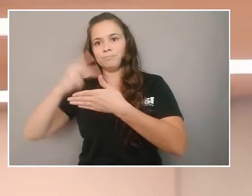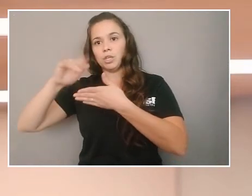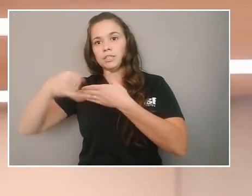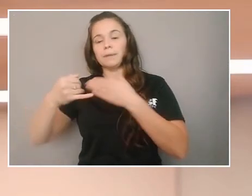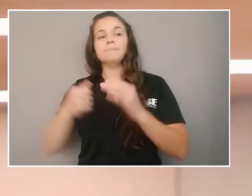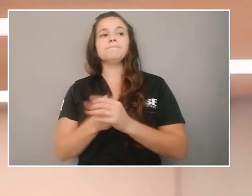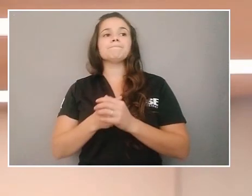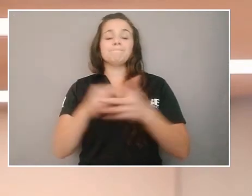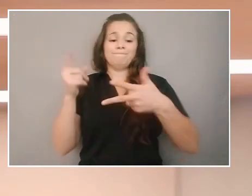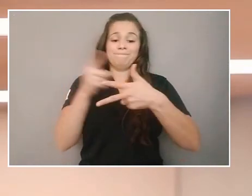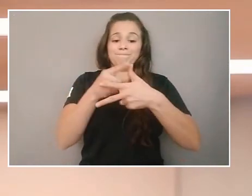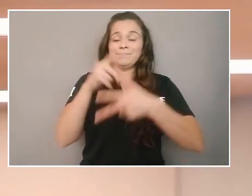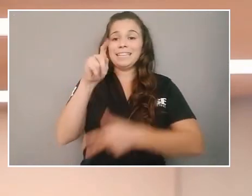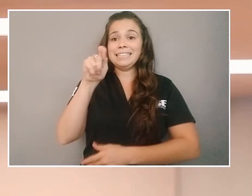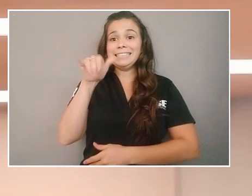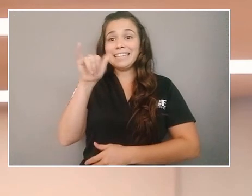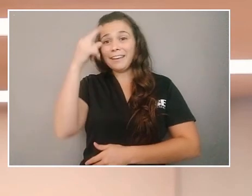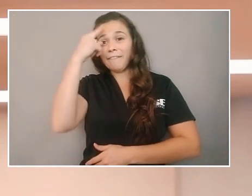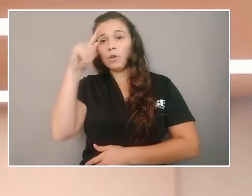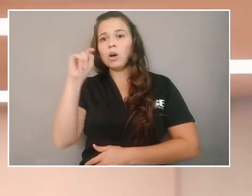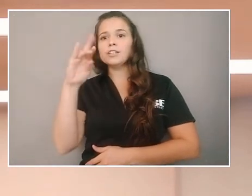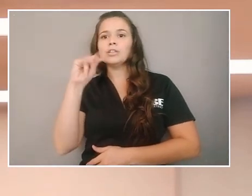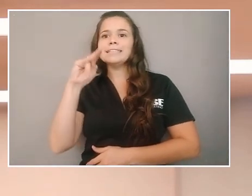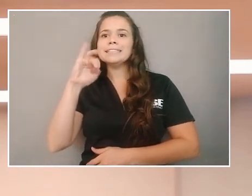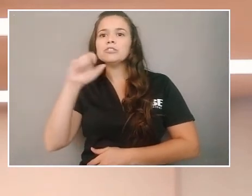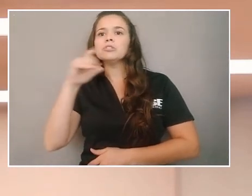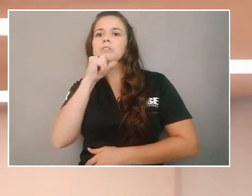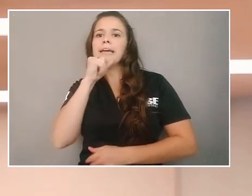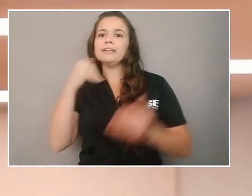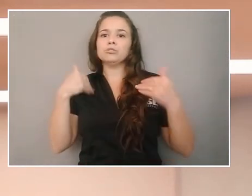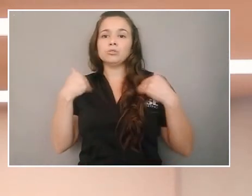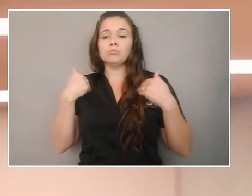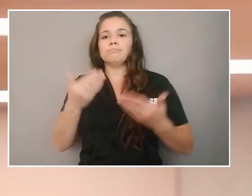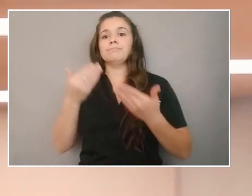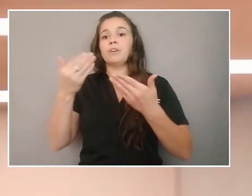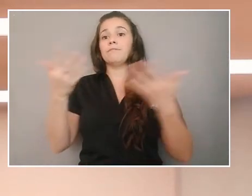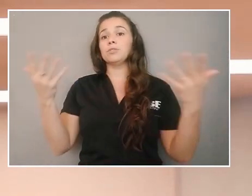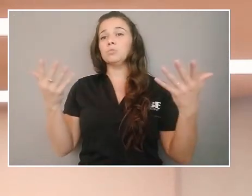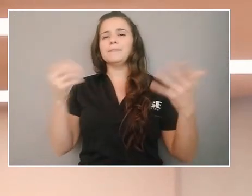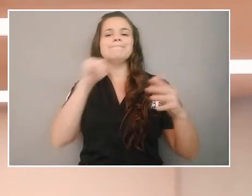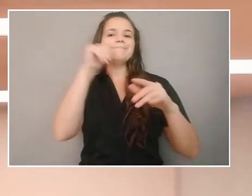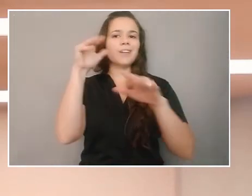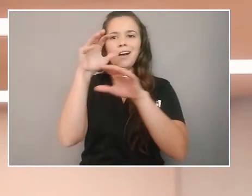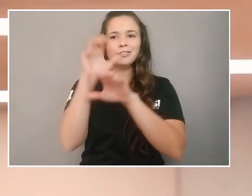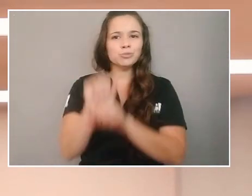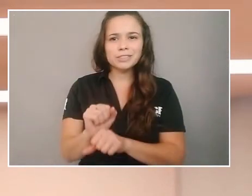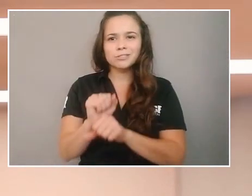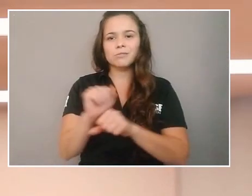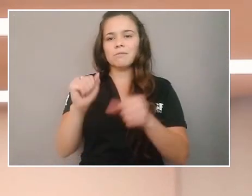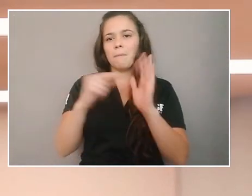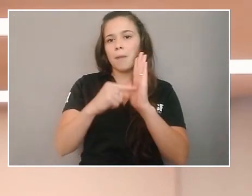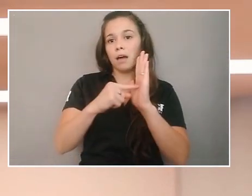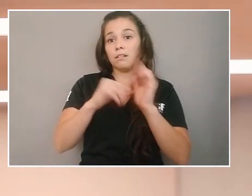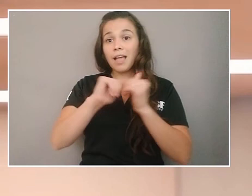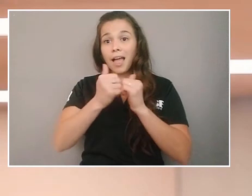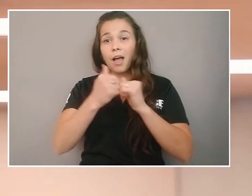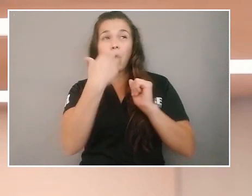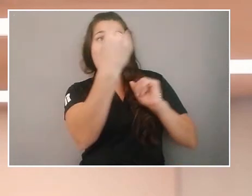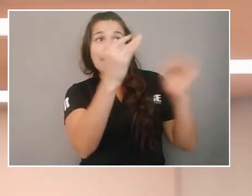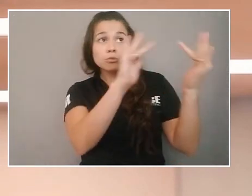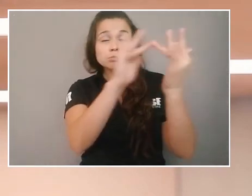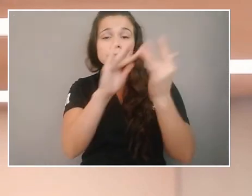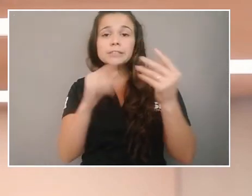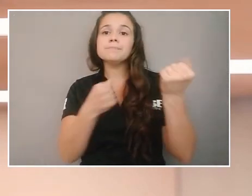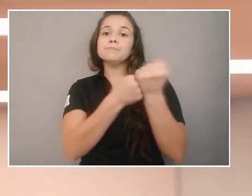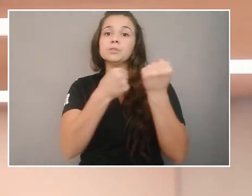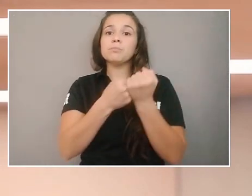or TAY drop-in centers operate in a non-traditional model, providing outreach, support, and behavioral